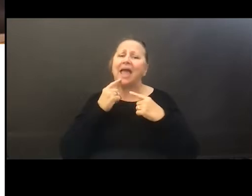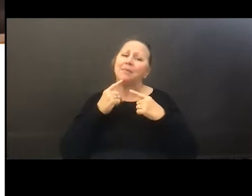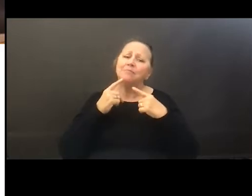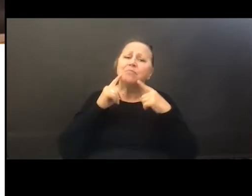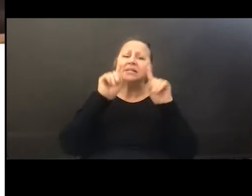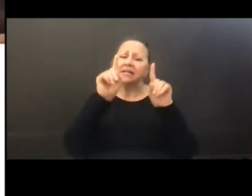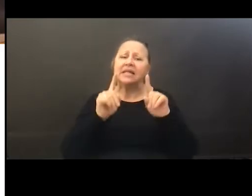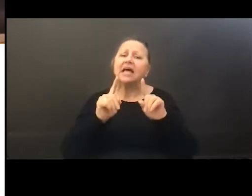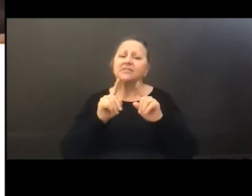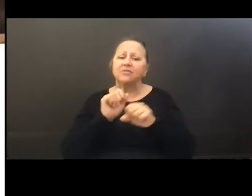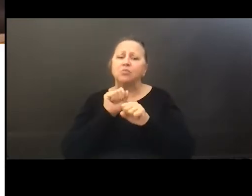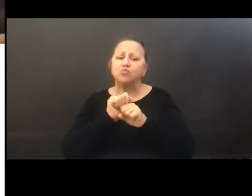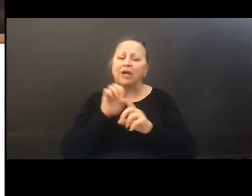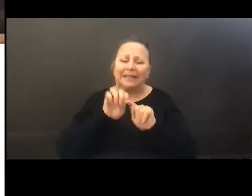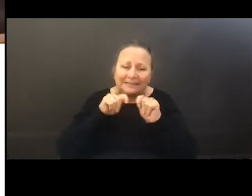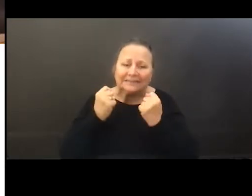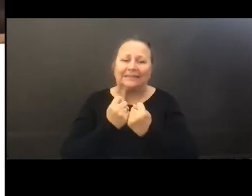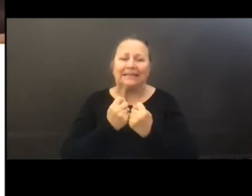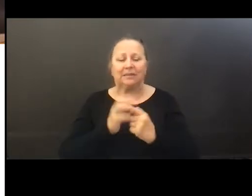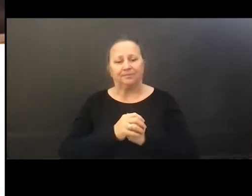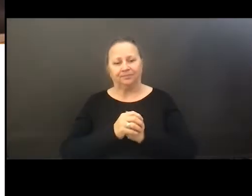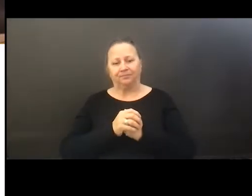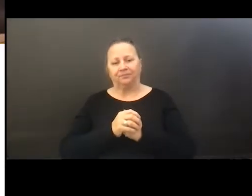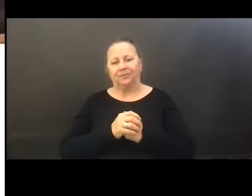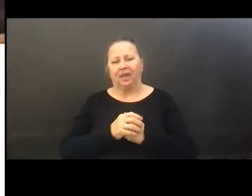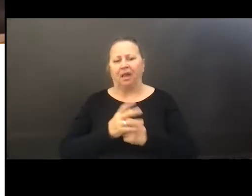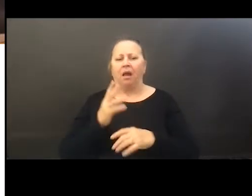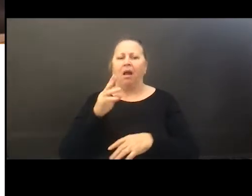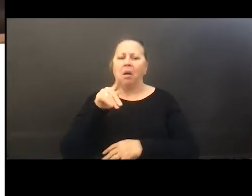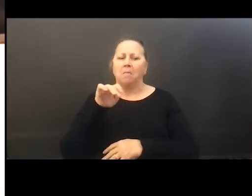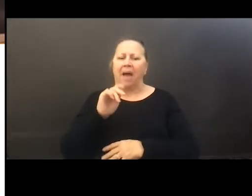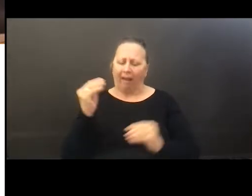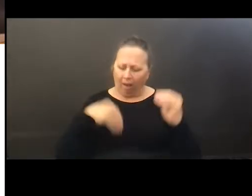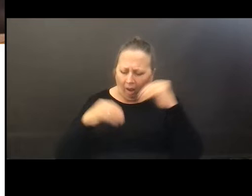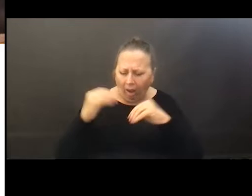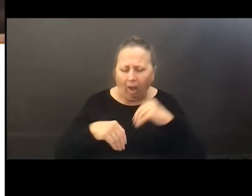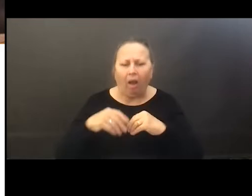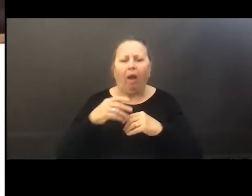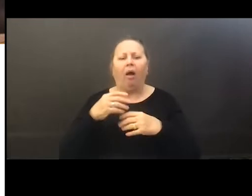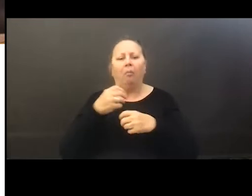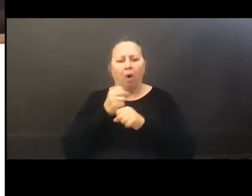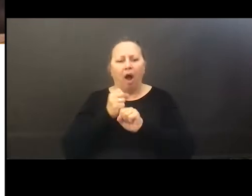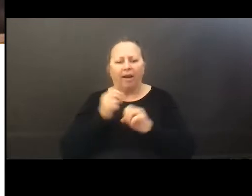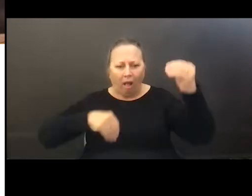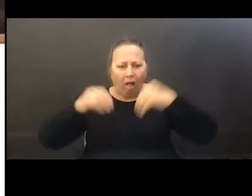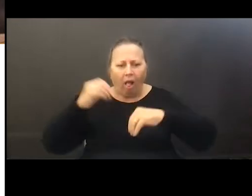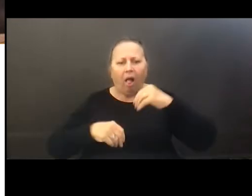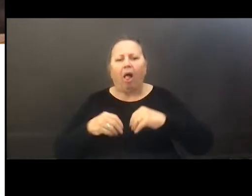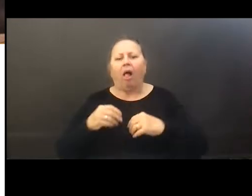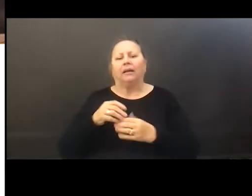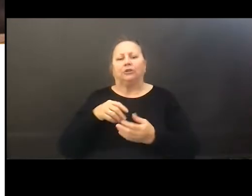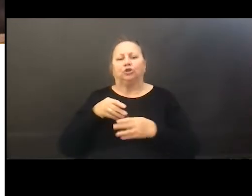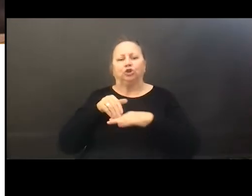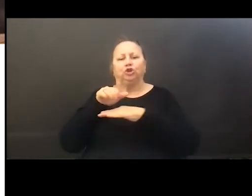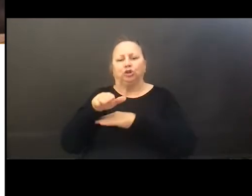Pack products and shipping and delivery containers, and have the ability to perform repetitious duties, including stairs and standing